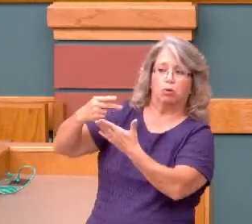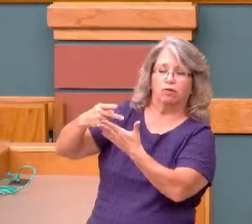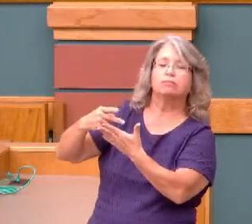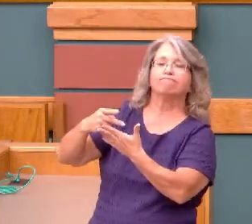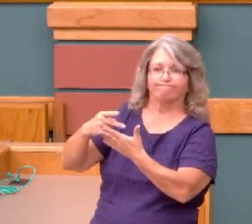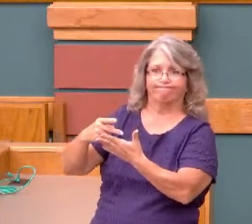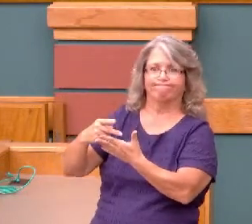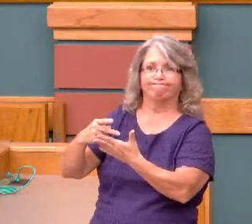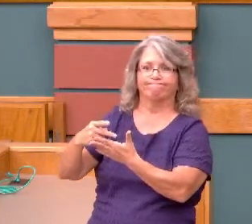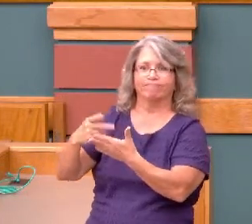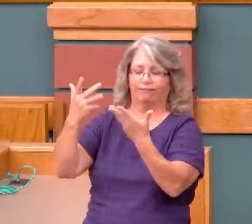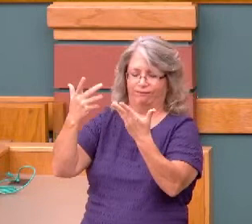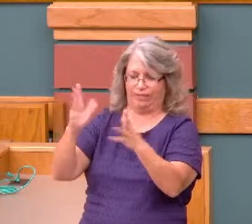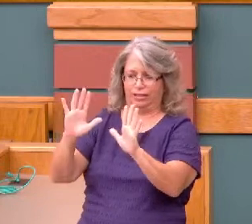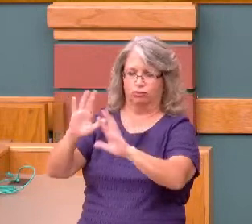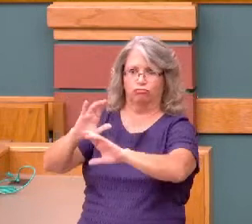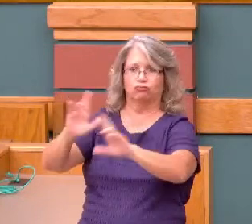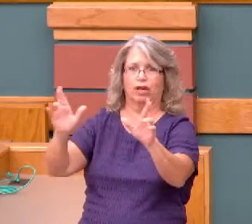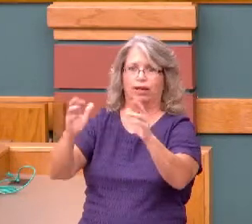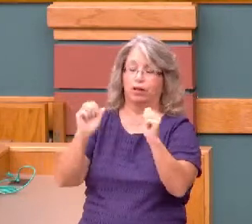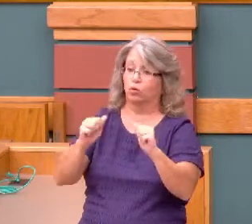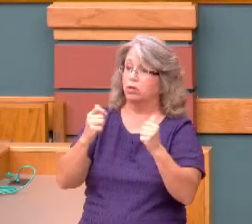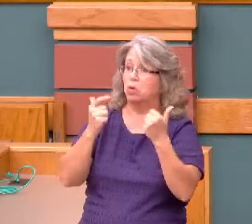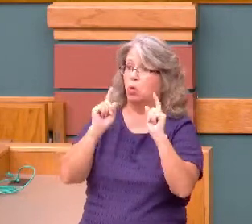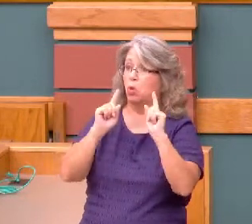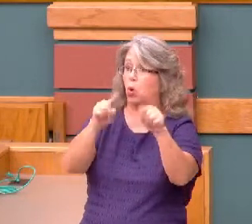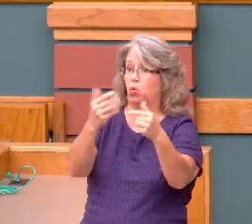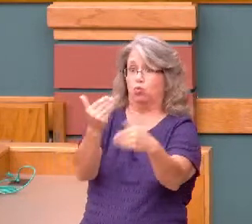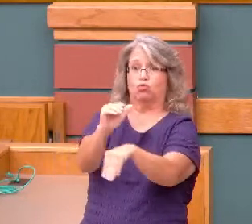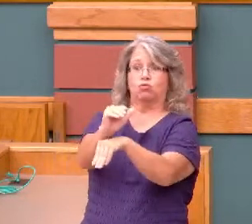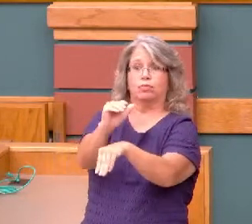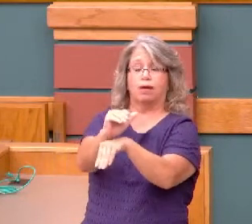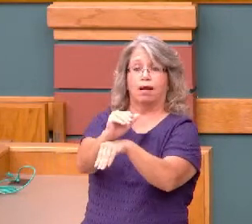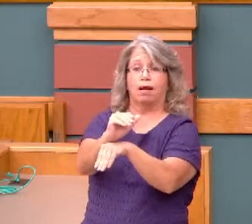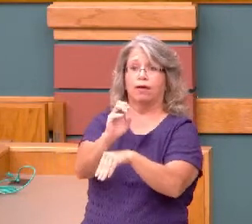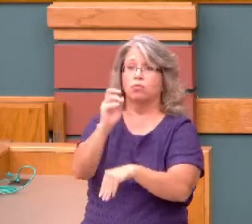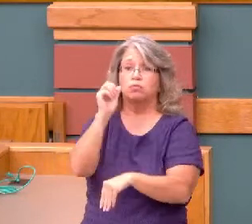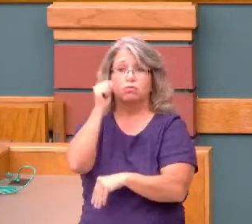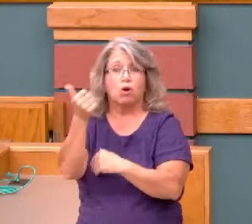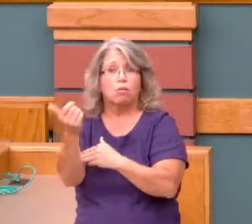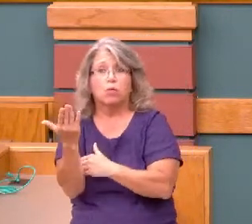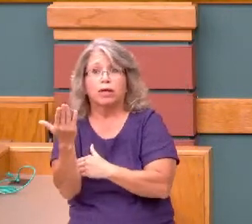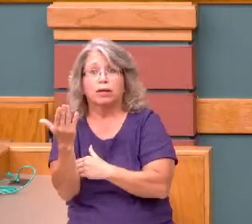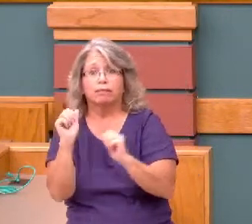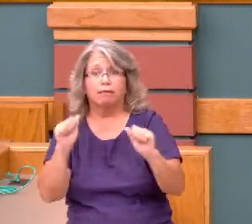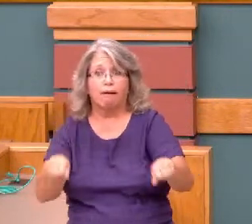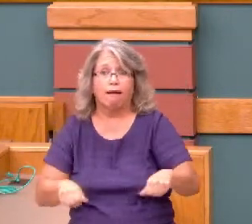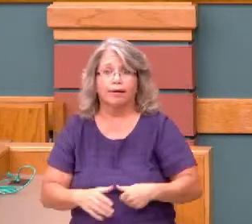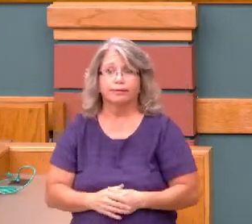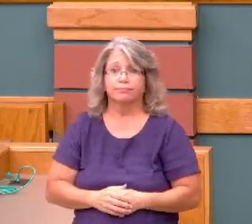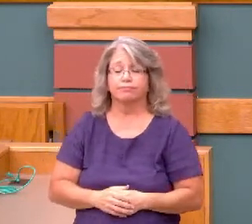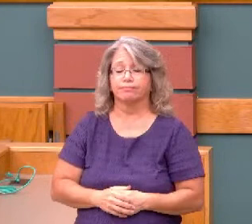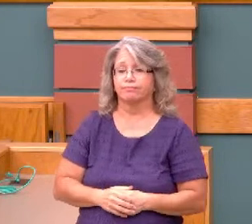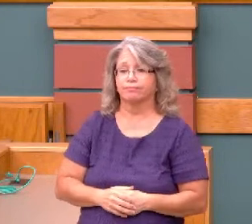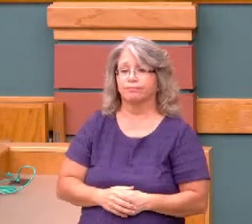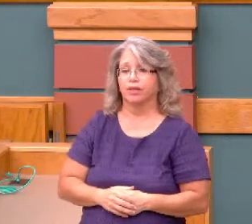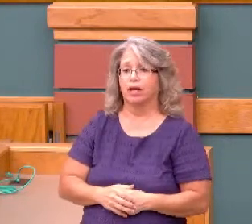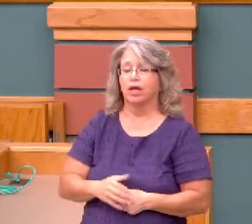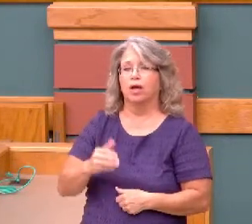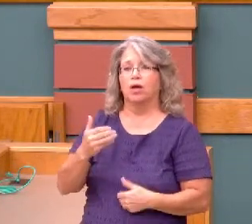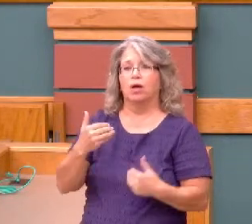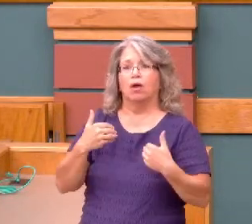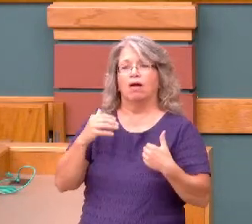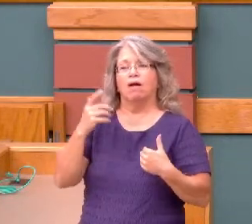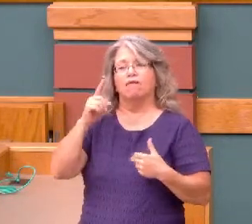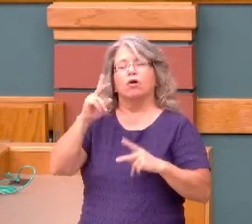You can go tonight. There's still time. Or how about tomorrow morning? We have the third dose available for the